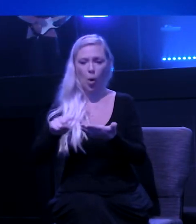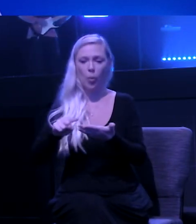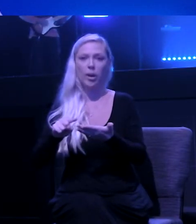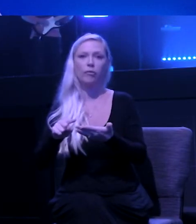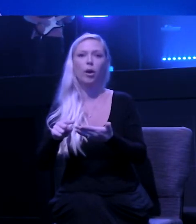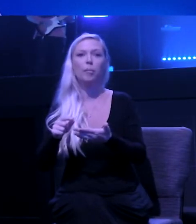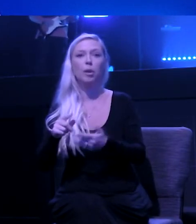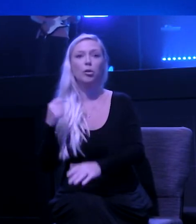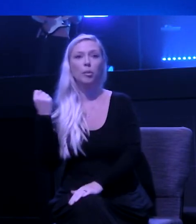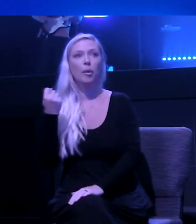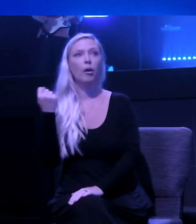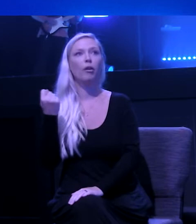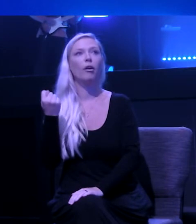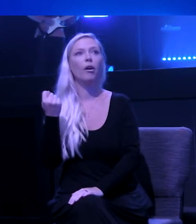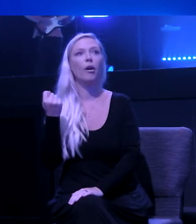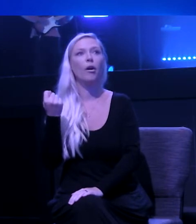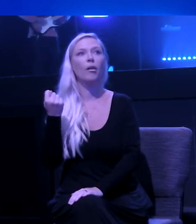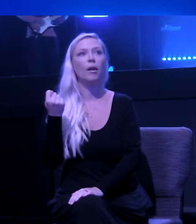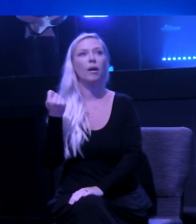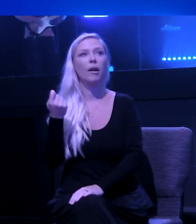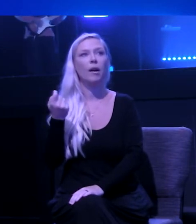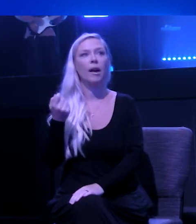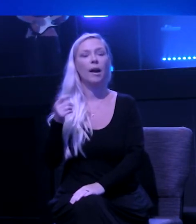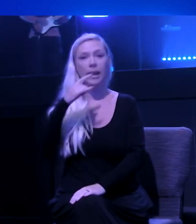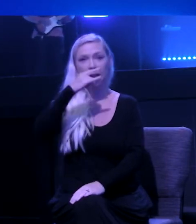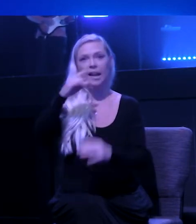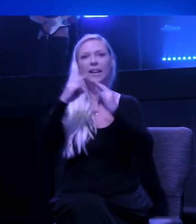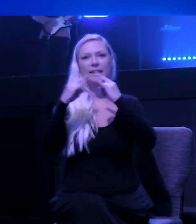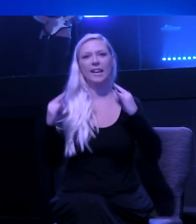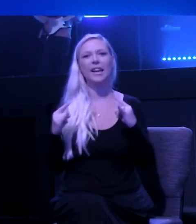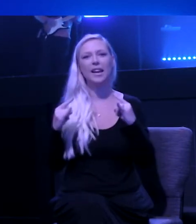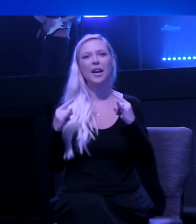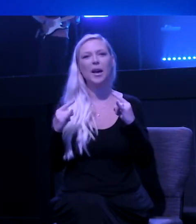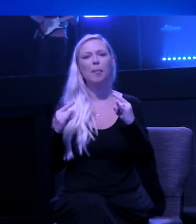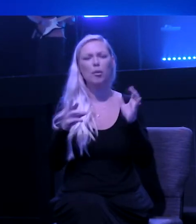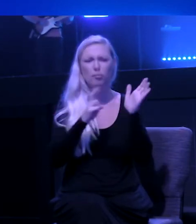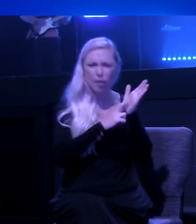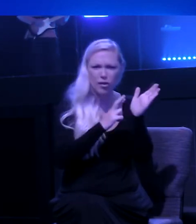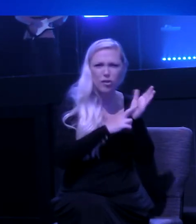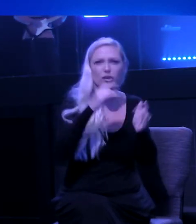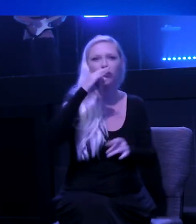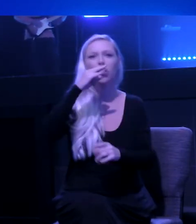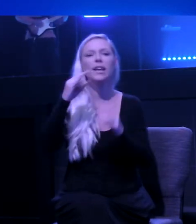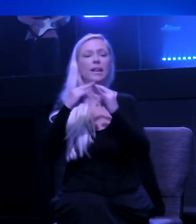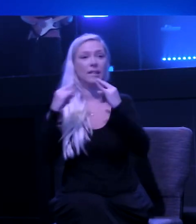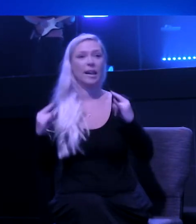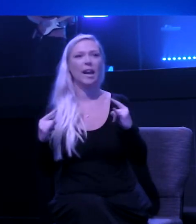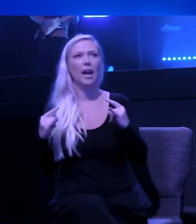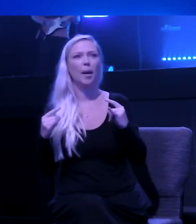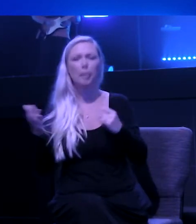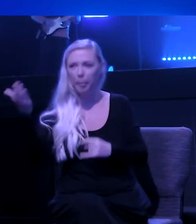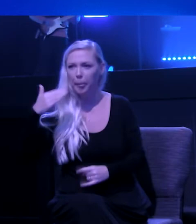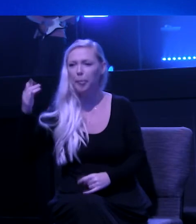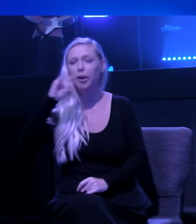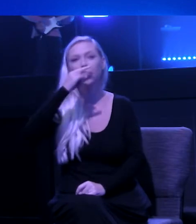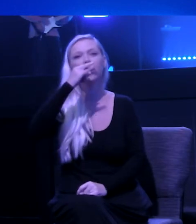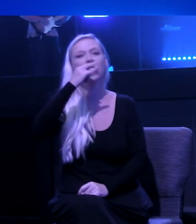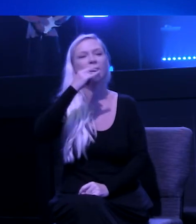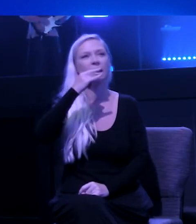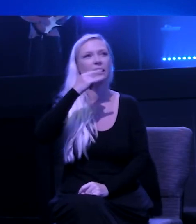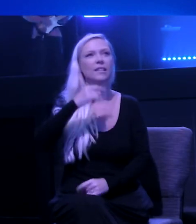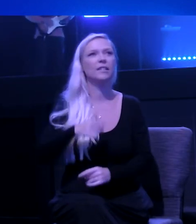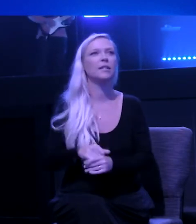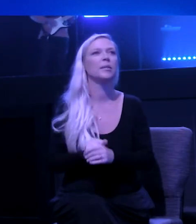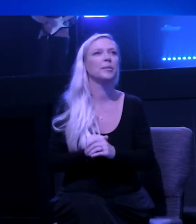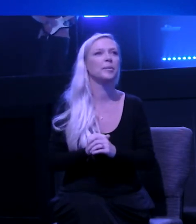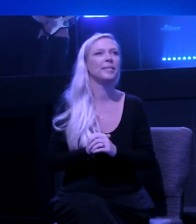Monday, Kids Camp. All that information, grab some invites, get as many elementary,